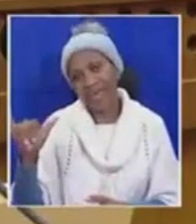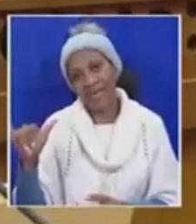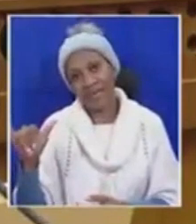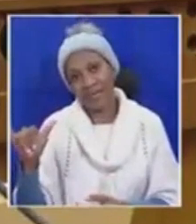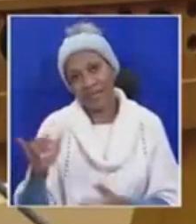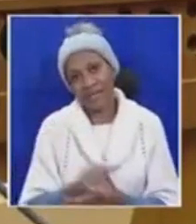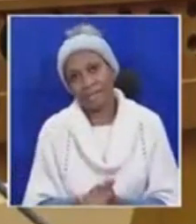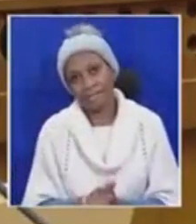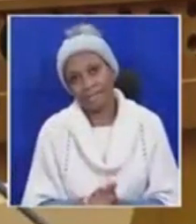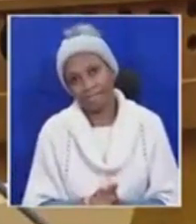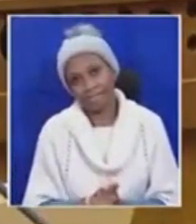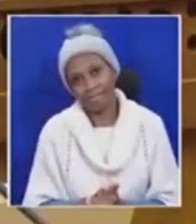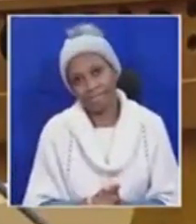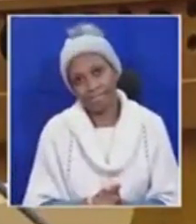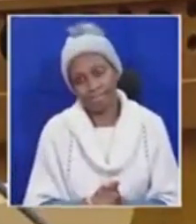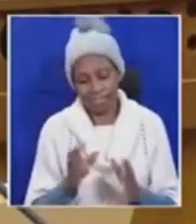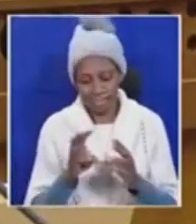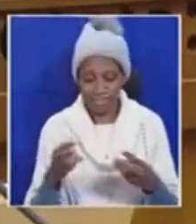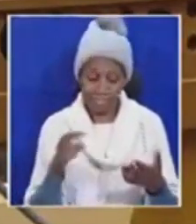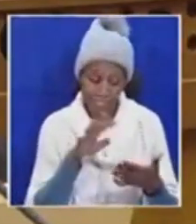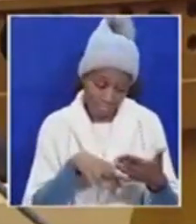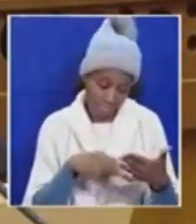Brown, and he says the following: